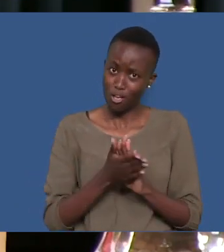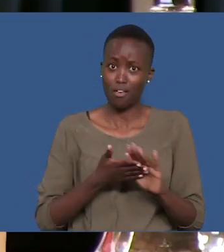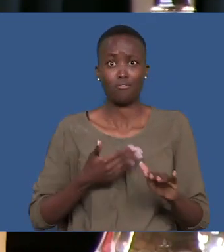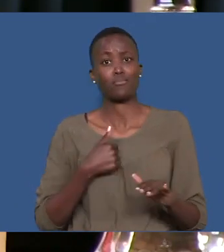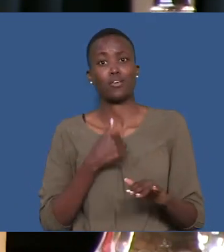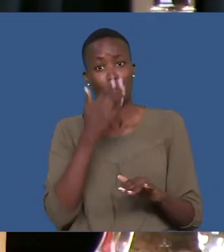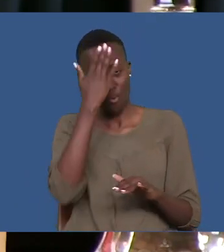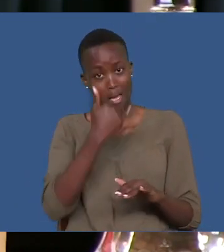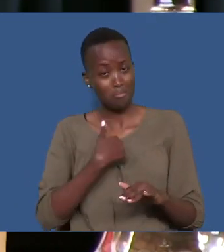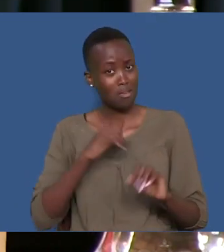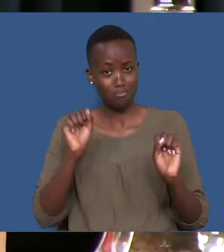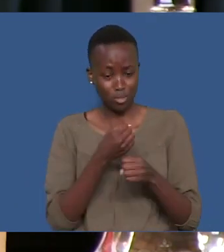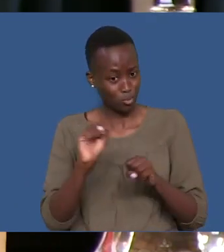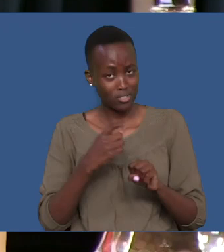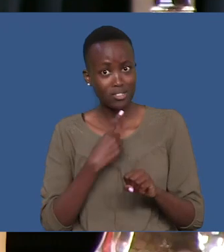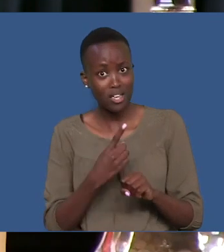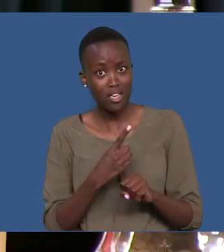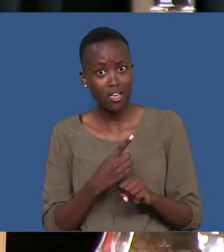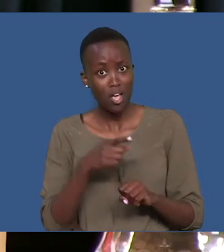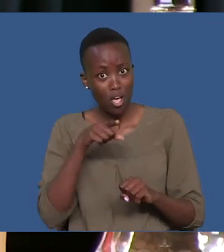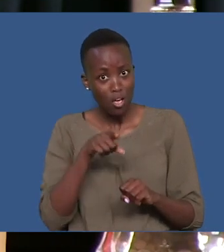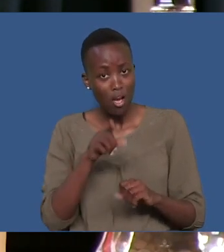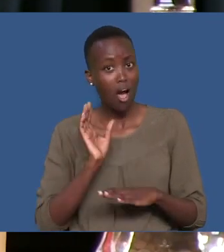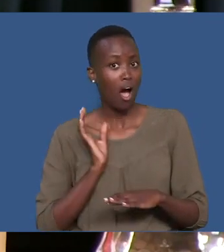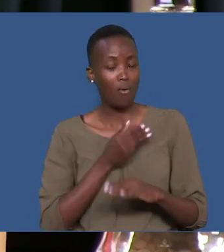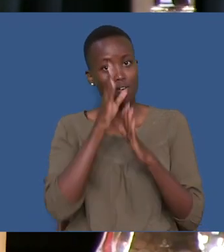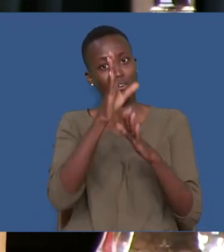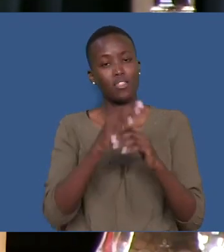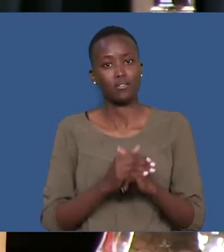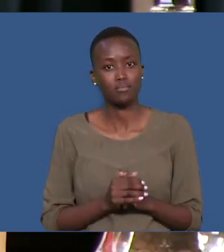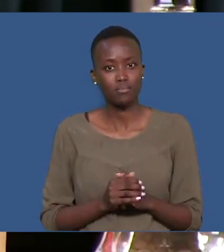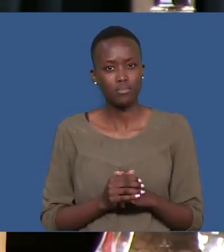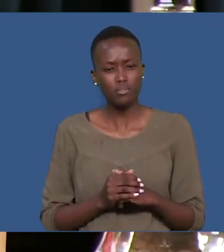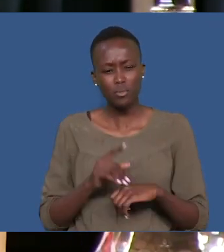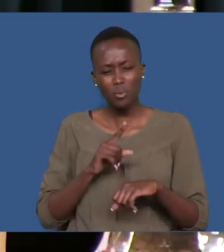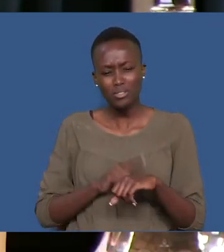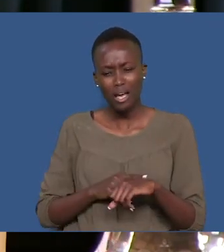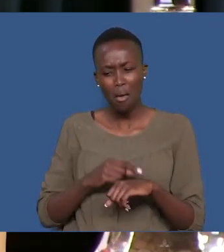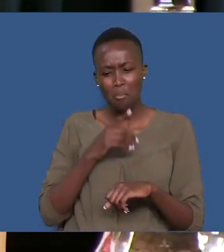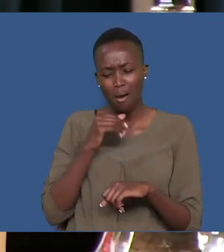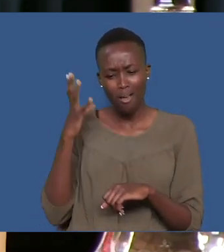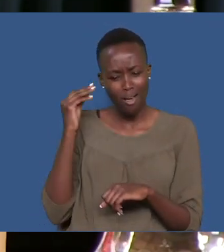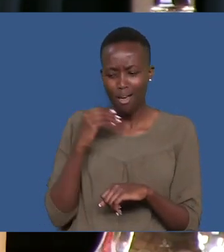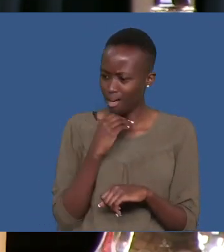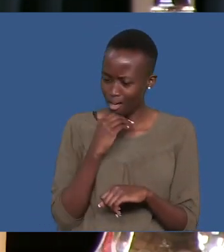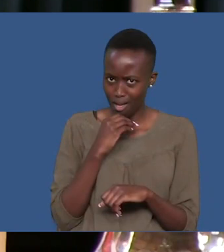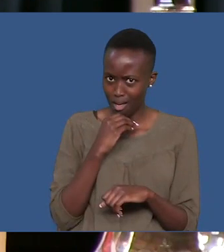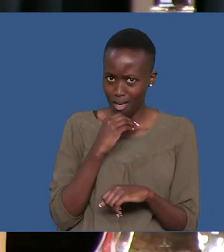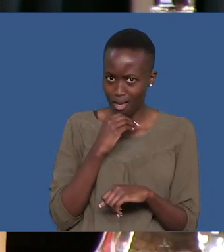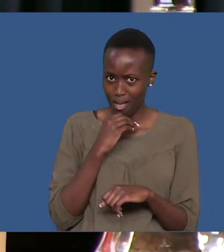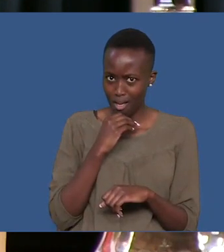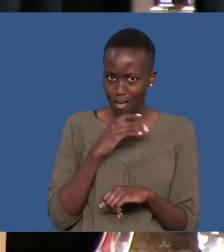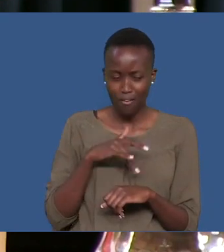Our Father, but I just say Your Father." It was a wake-up call for this Christian. And I hope it is a